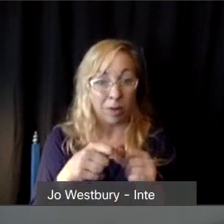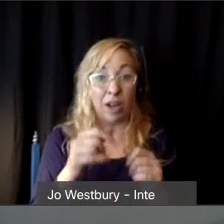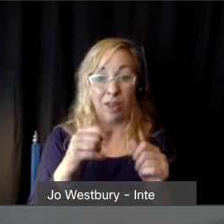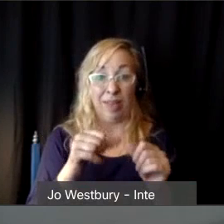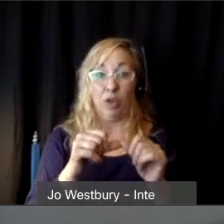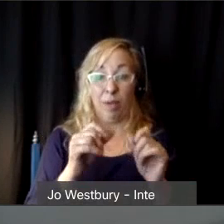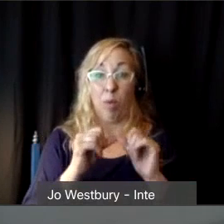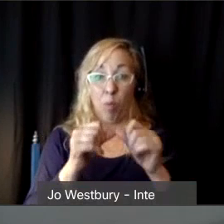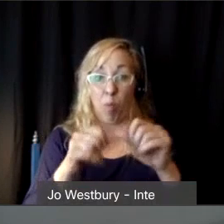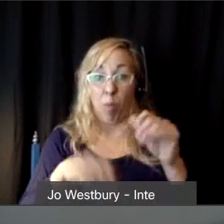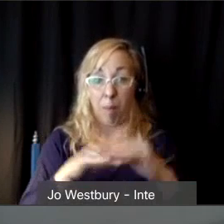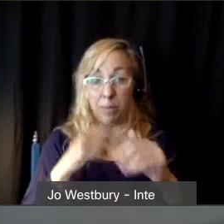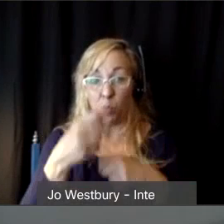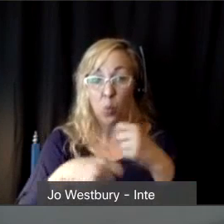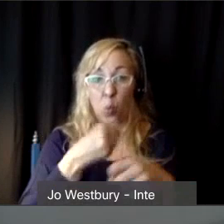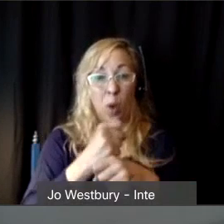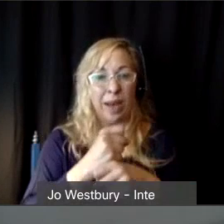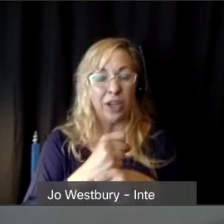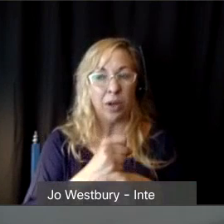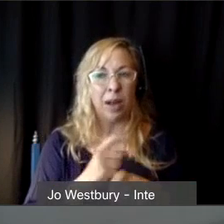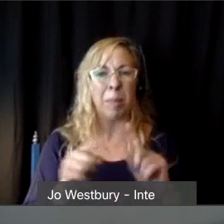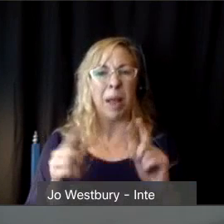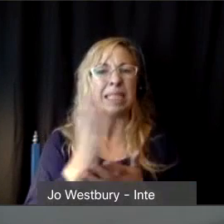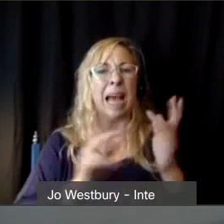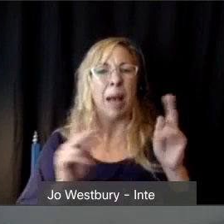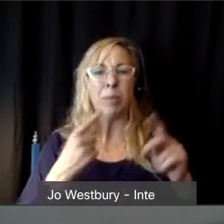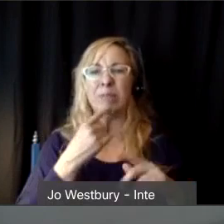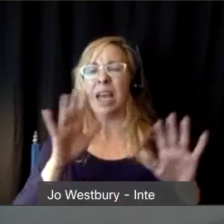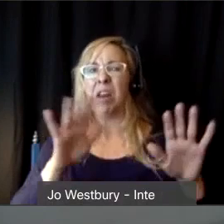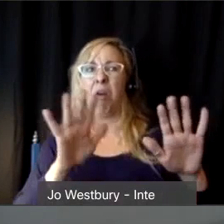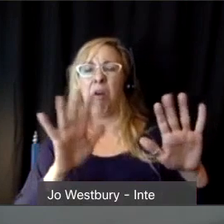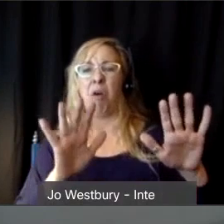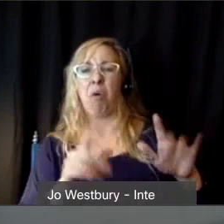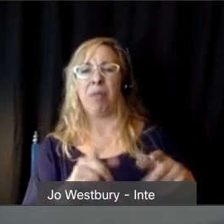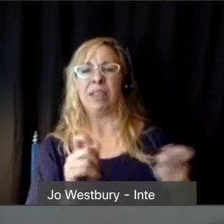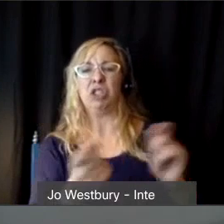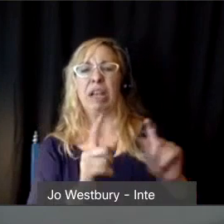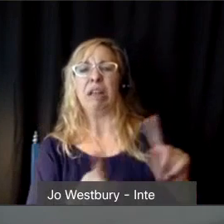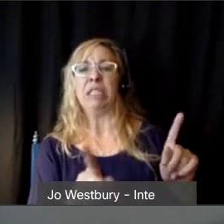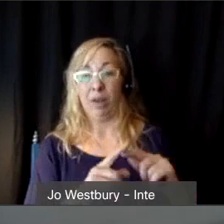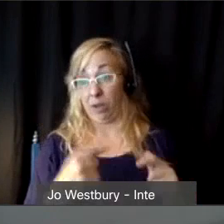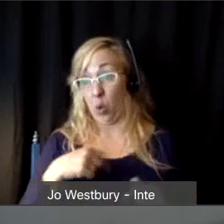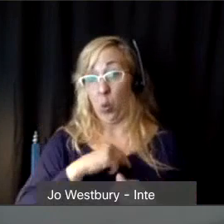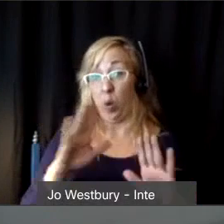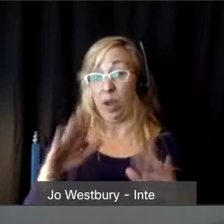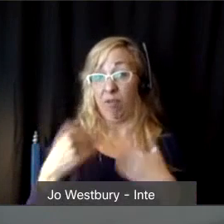people say they've been hearing mixed messages about that. We have provided guidance to all the service coordination staff